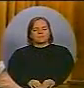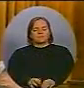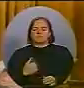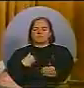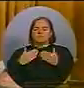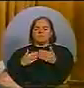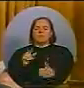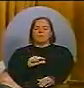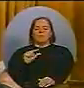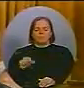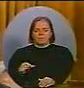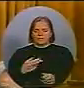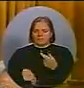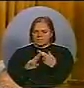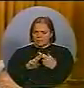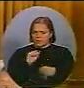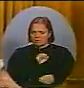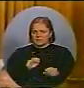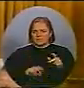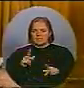Senate? Will they stop defending their cronies?